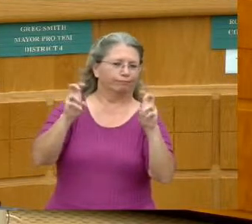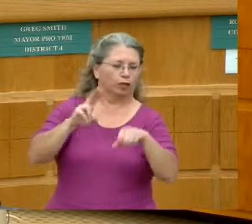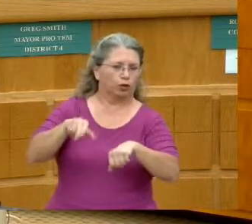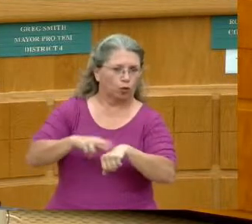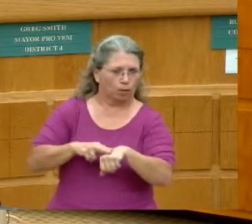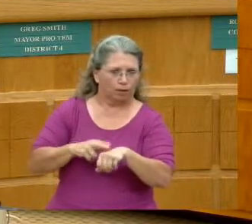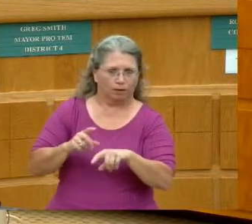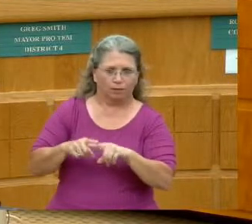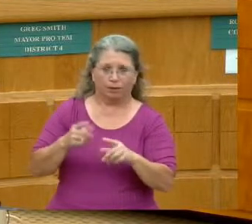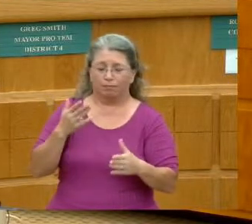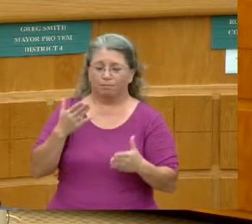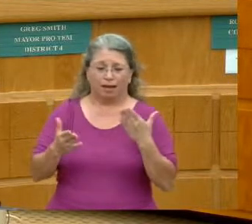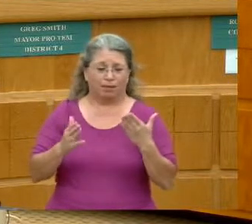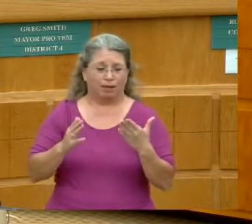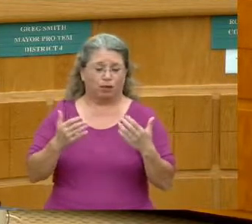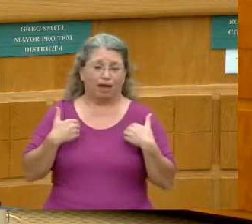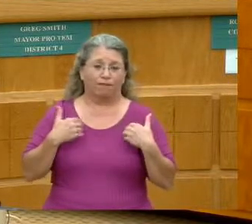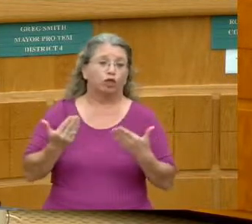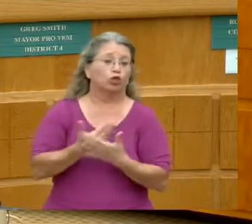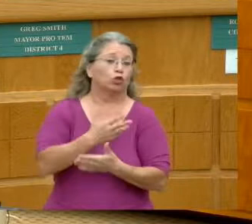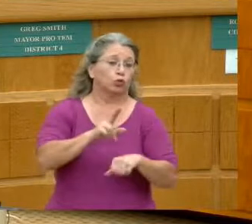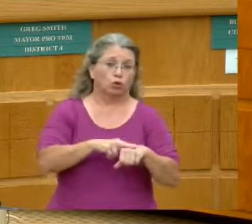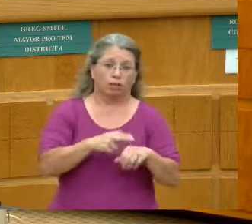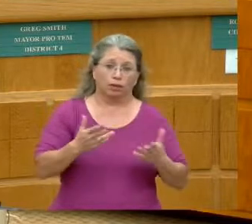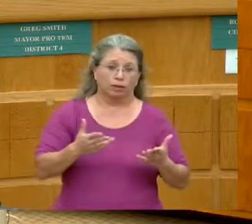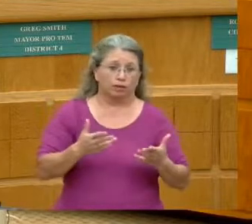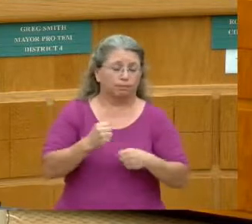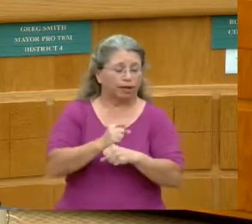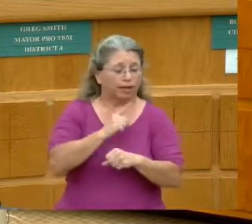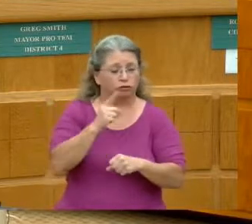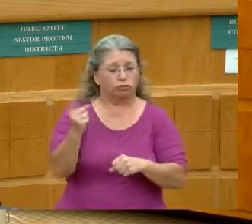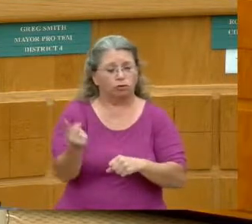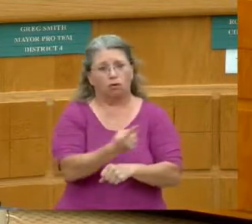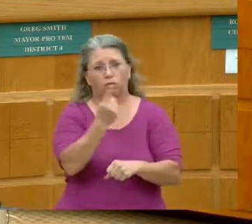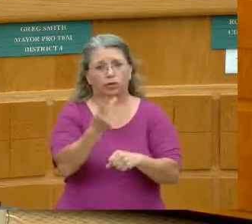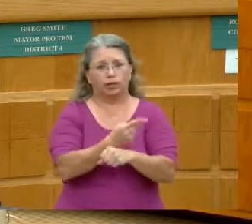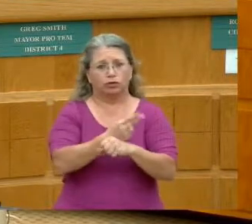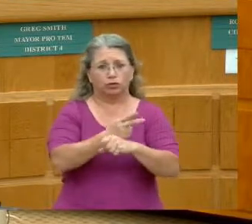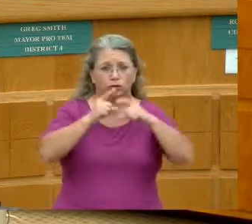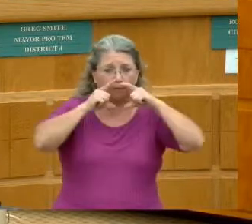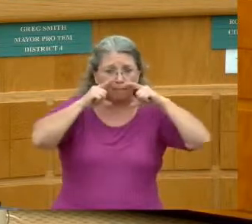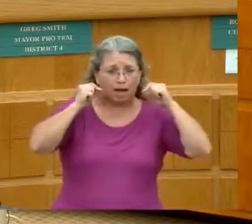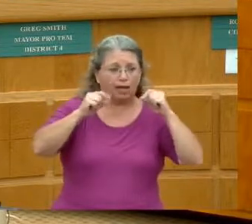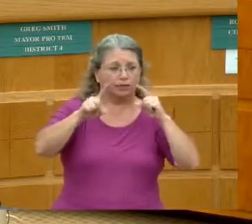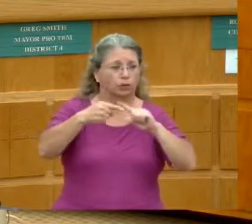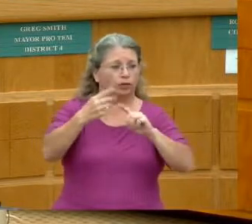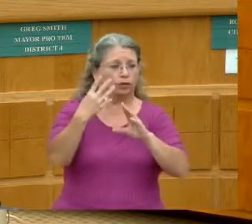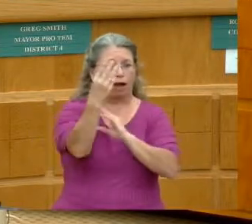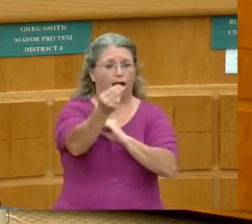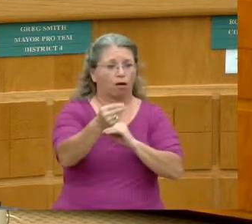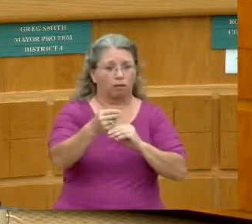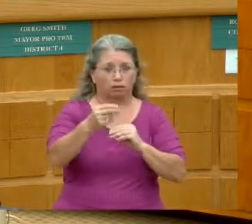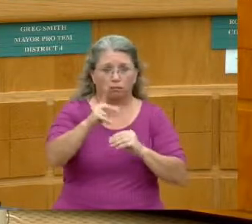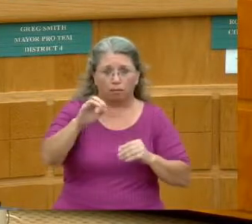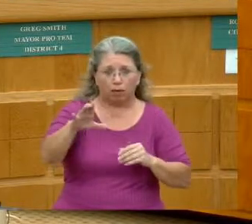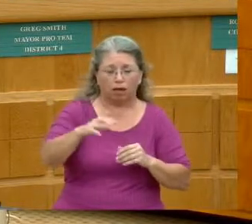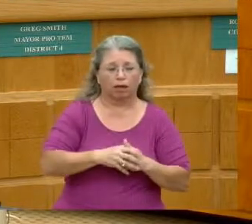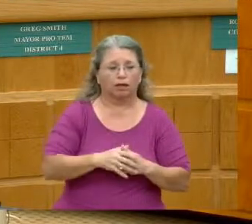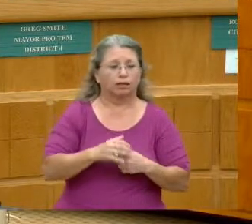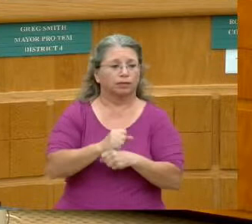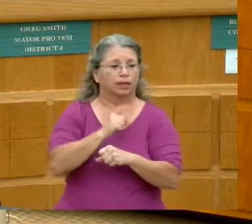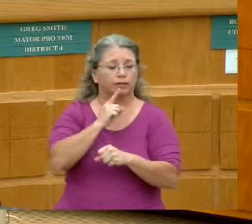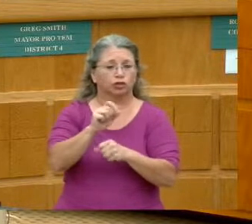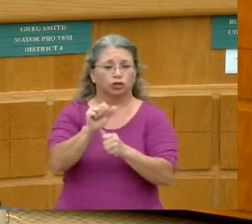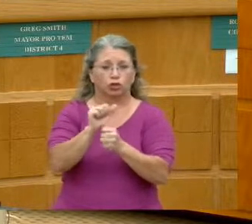normal, right? To make sure that we're wearing our mask even though we're in a public space, to make sure that we're washing our hands, and to keep